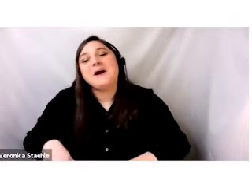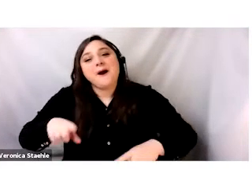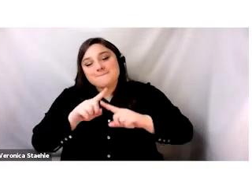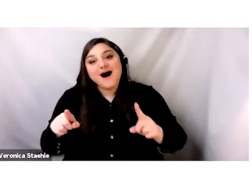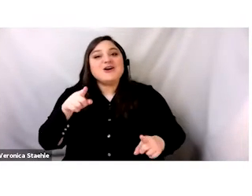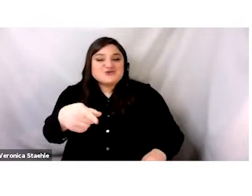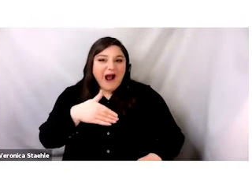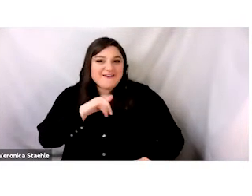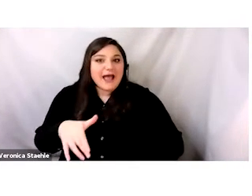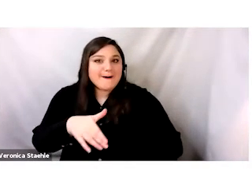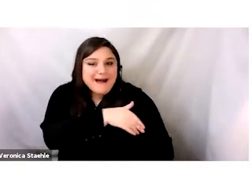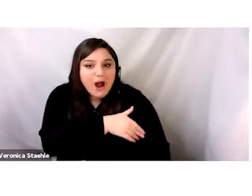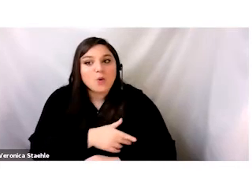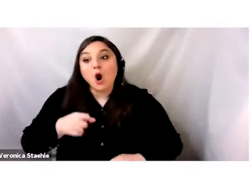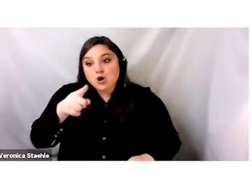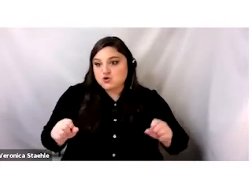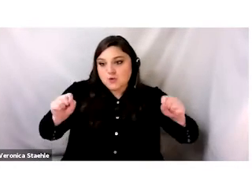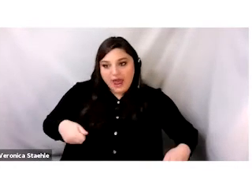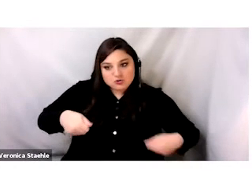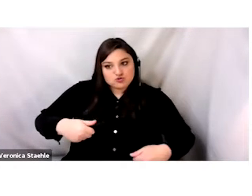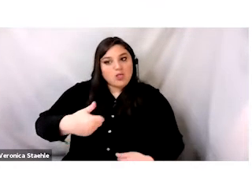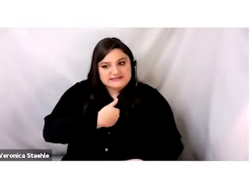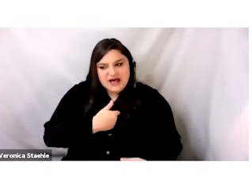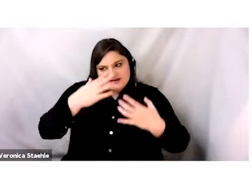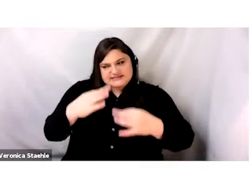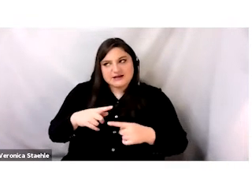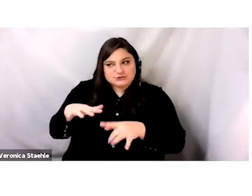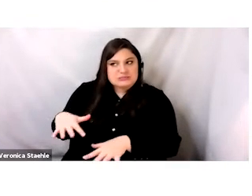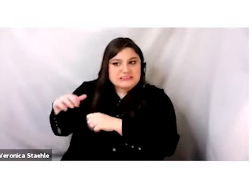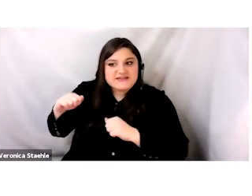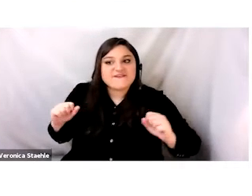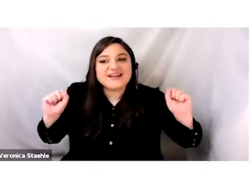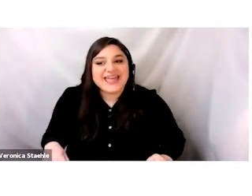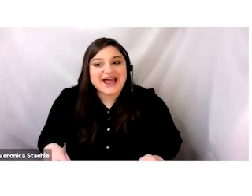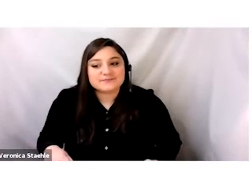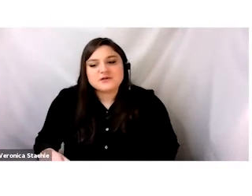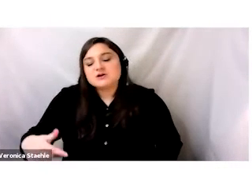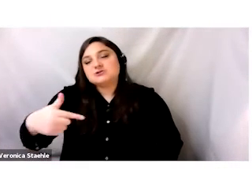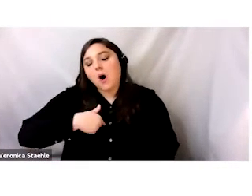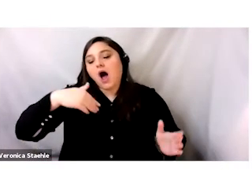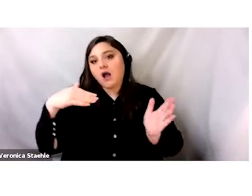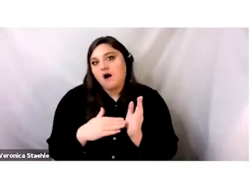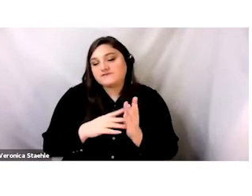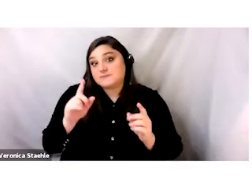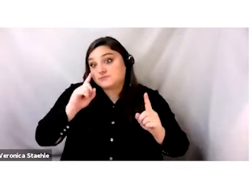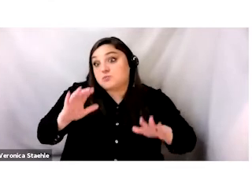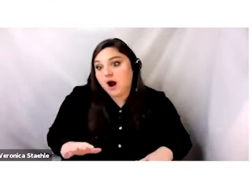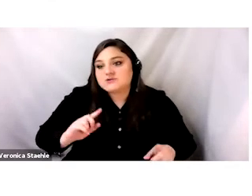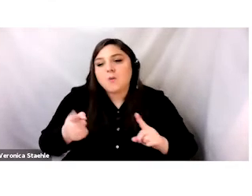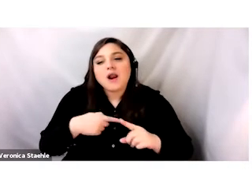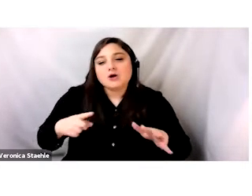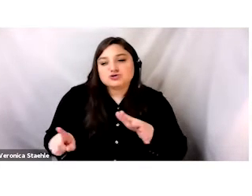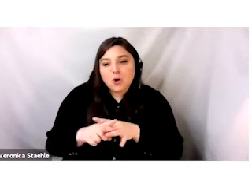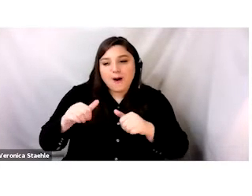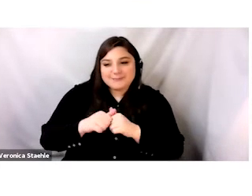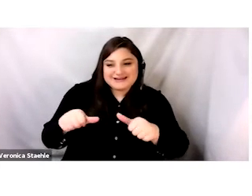to, you have that agency, you have that power. And so it surprises me when I show up in project spaces when folks say,